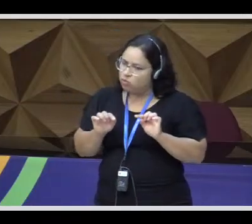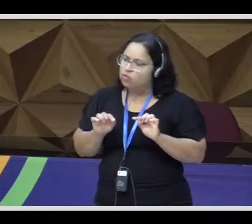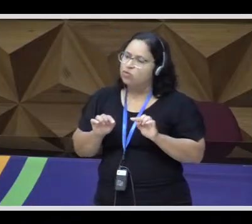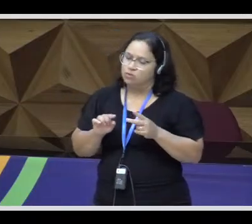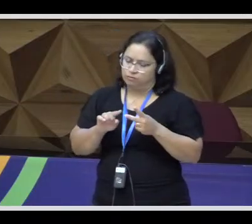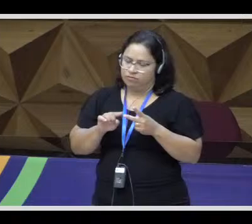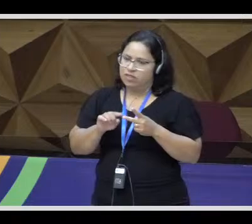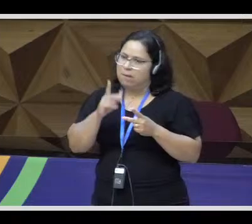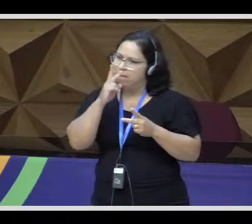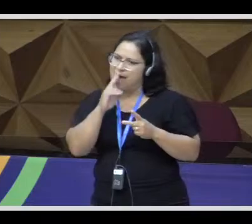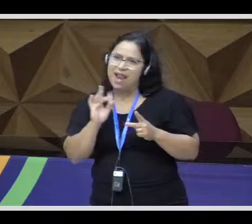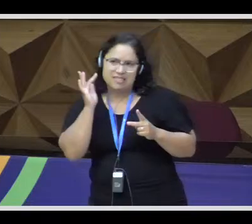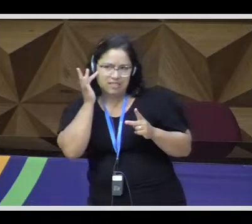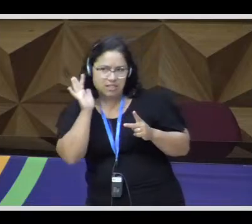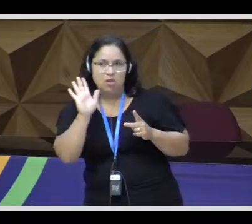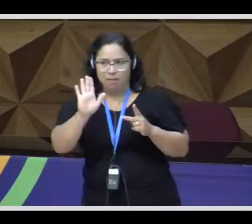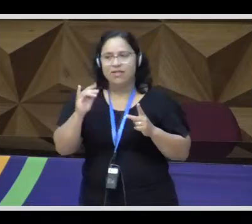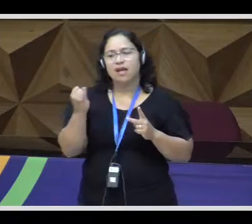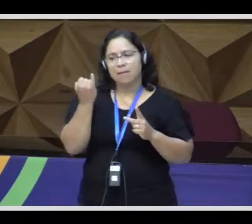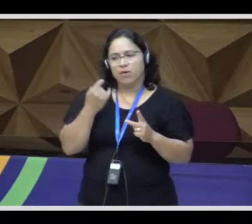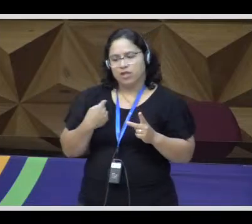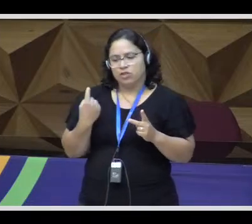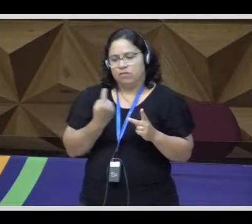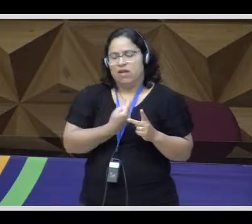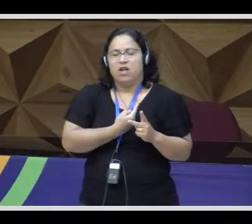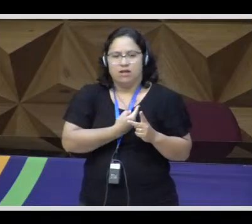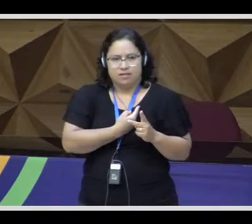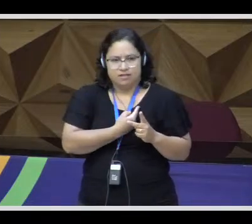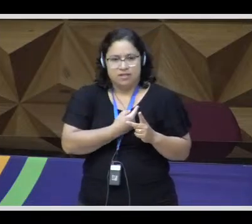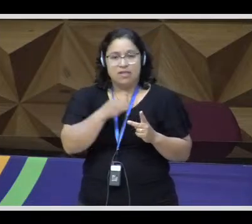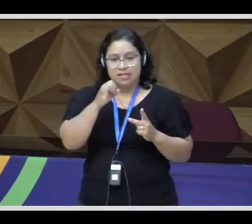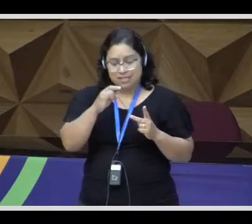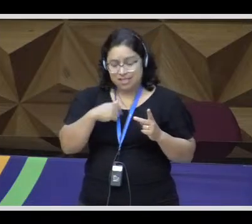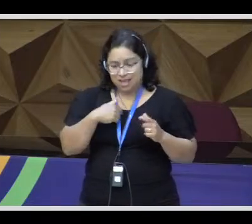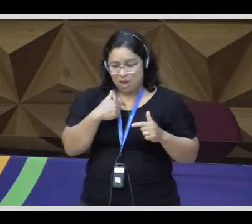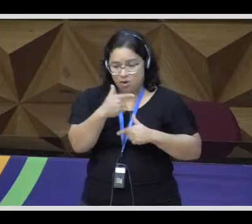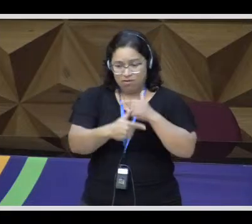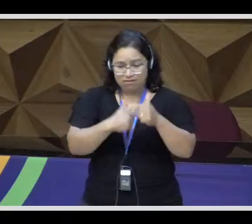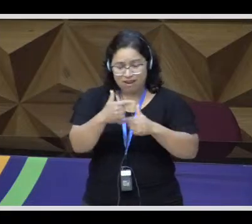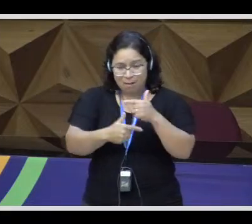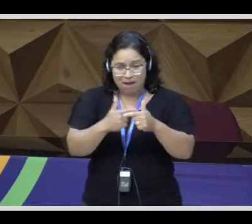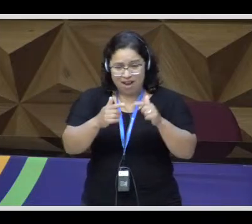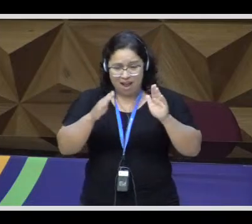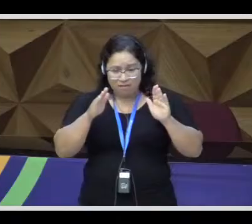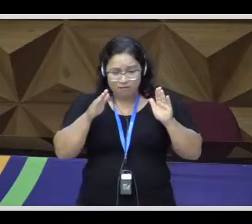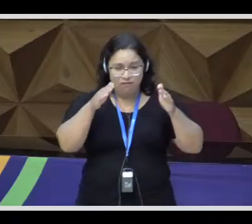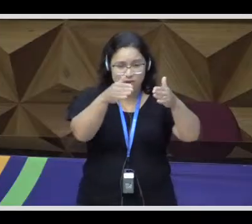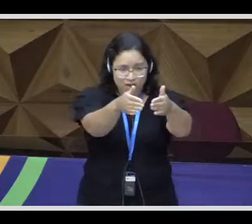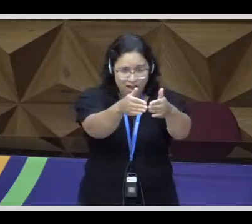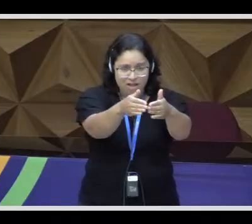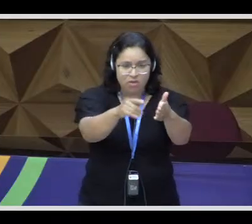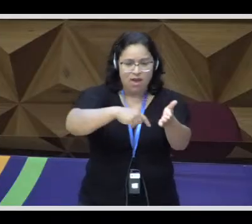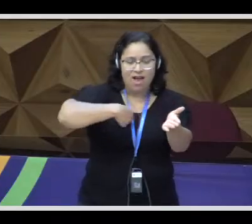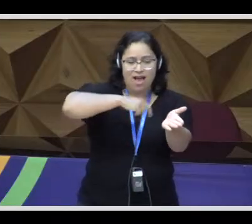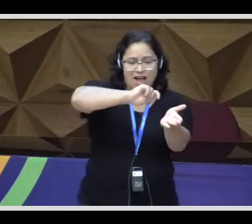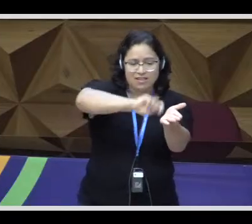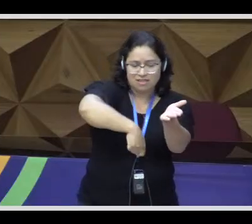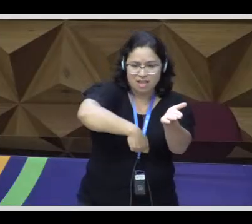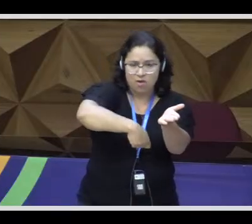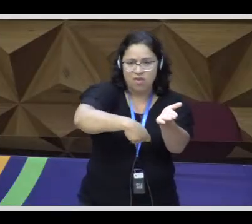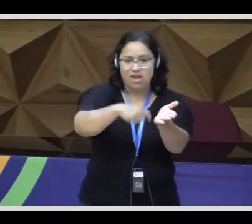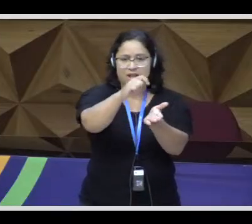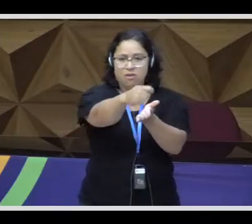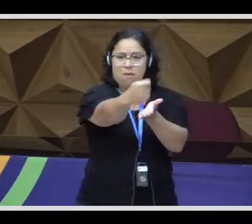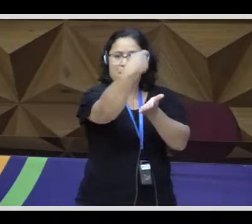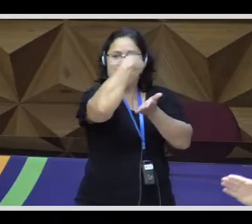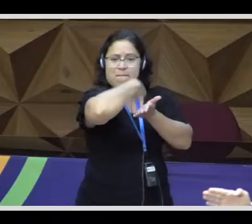weird, but it's important. If I work exclusively, if I sign a contract and get paid to work for